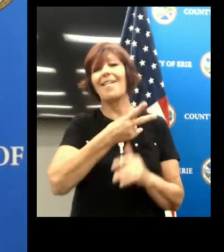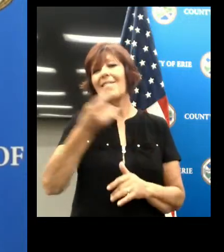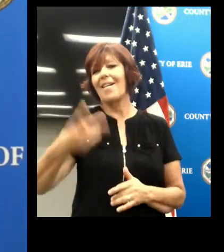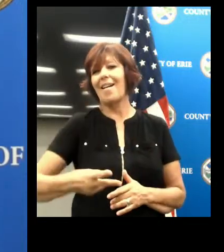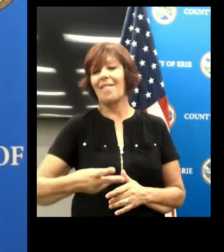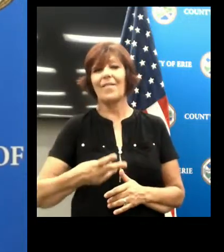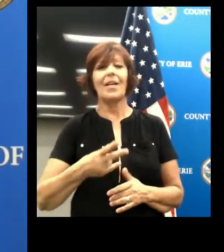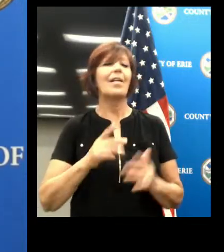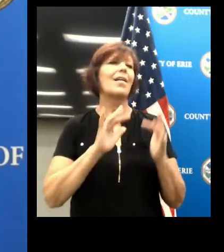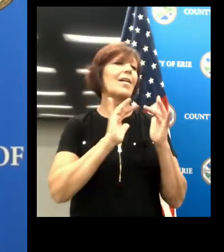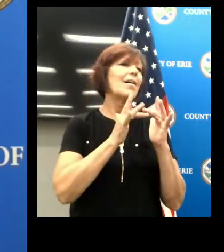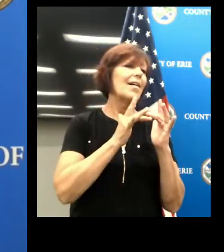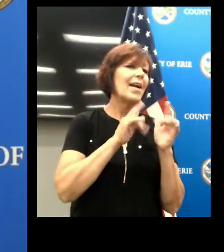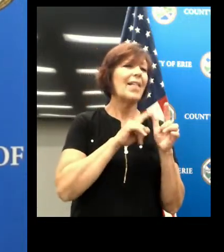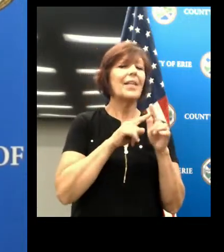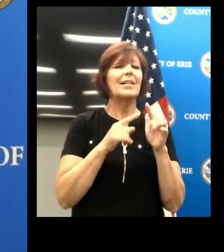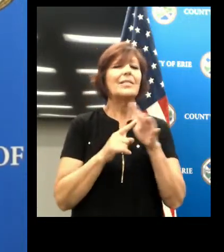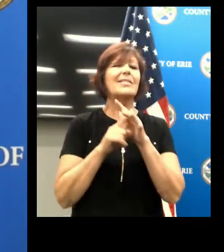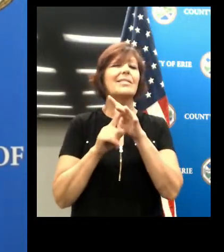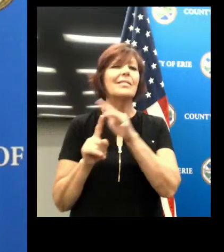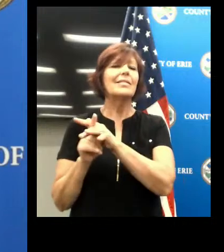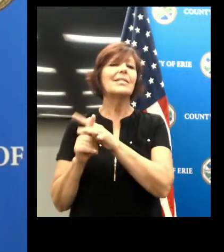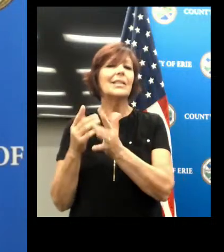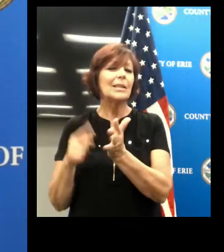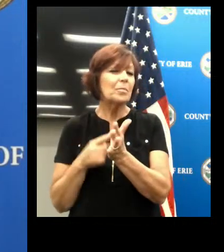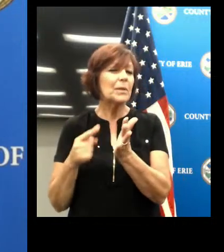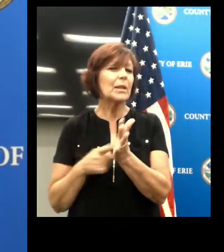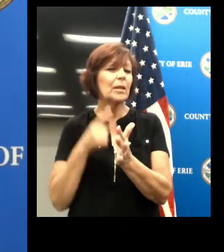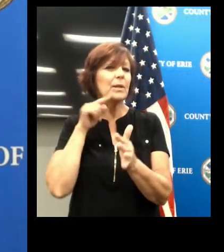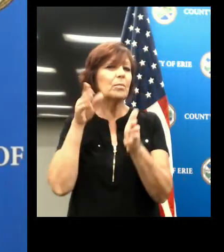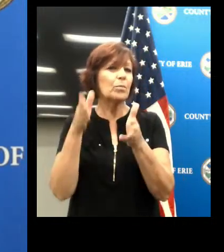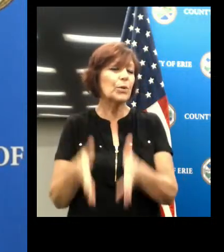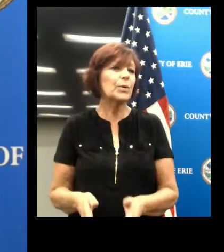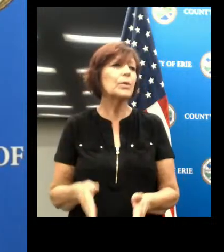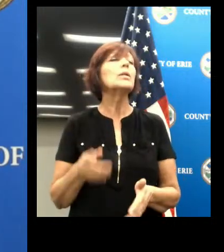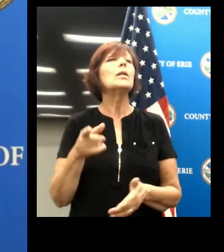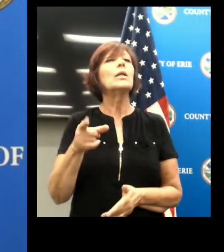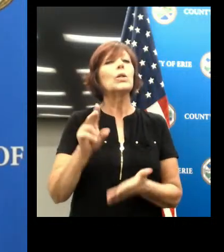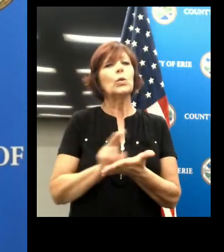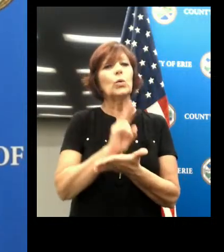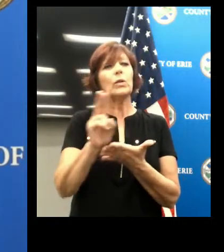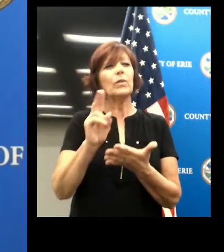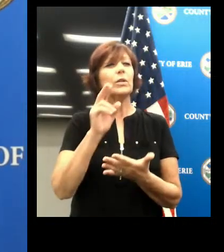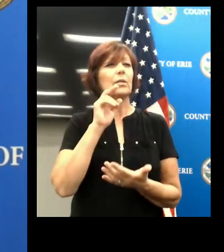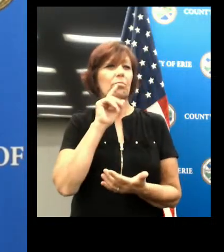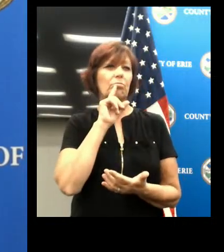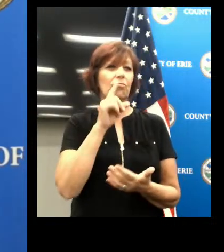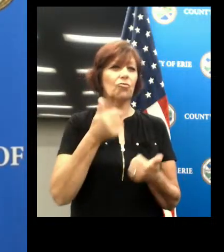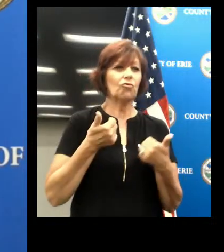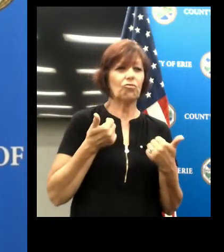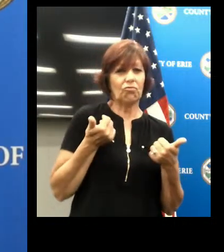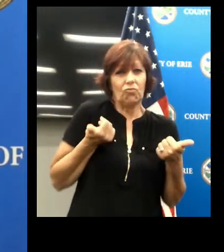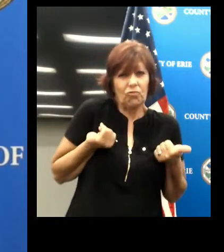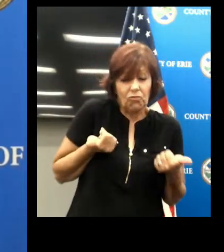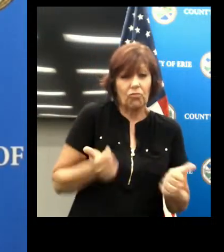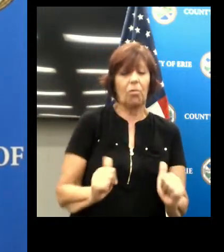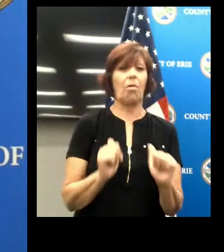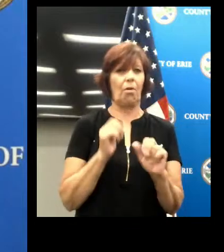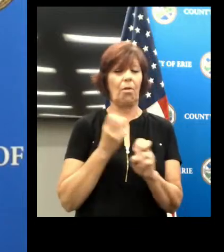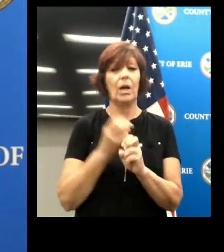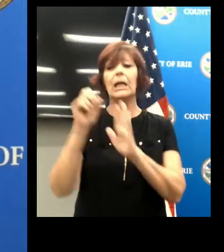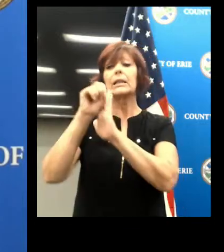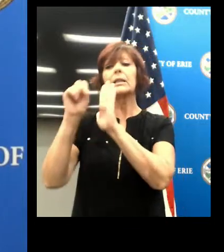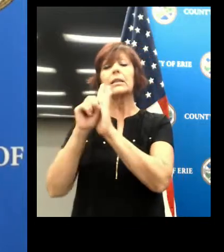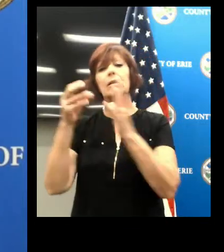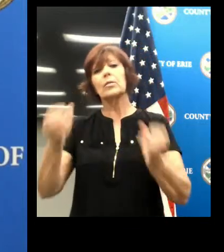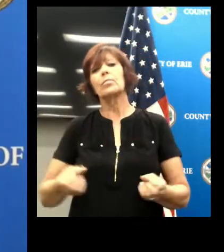be virtual and maybe a little bit in person. Labs really have to be in person. So I think the universities are all trying to make a great effort. I mean, the state has